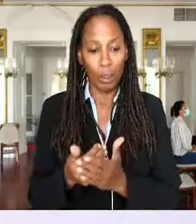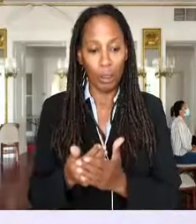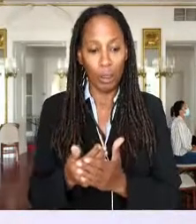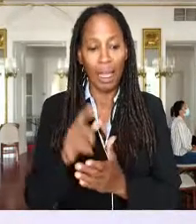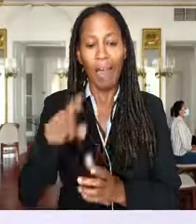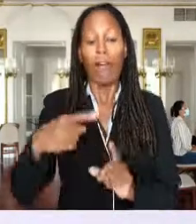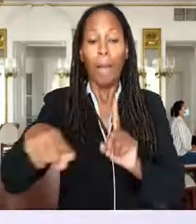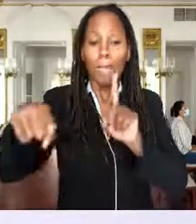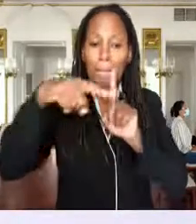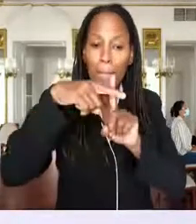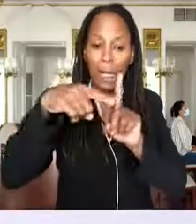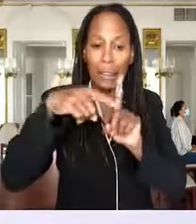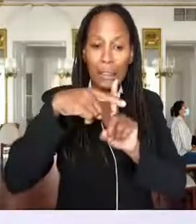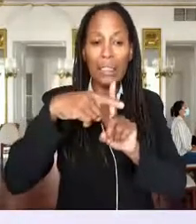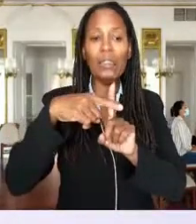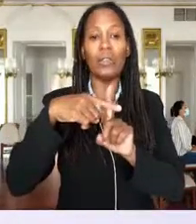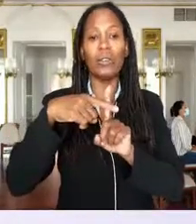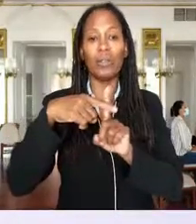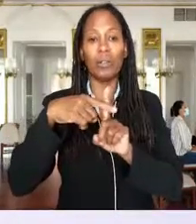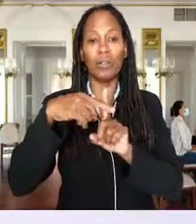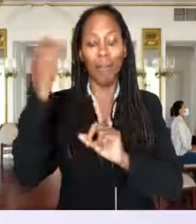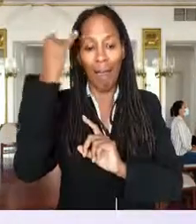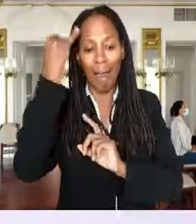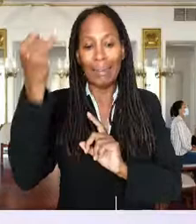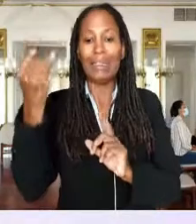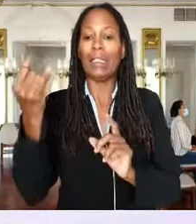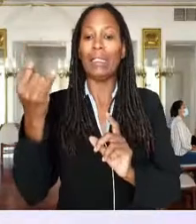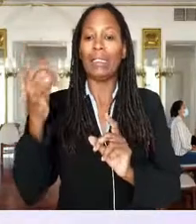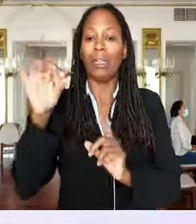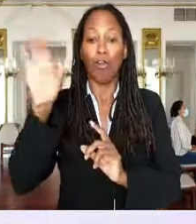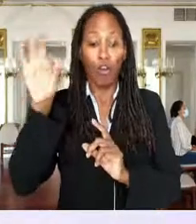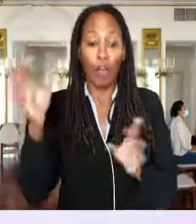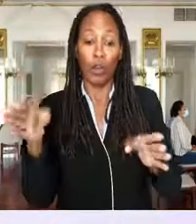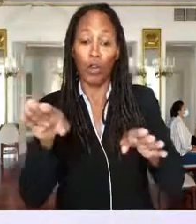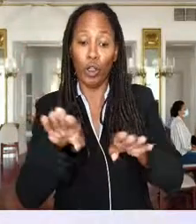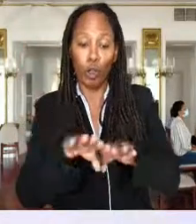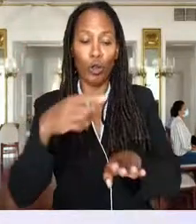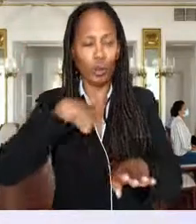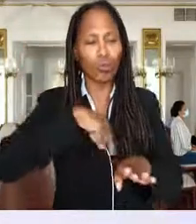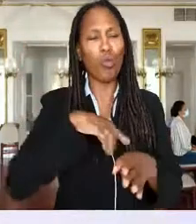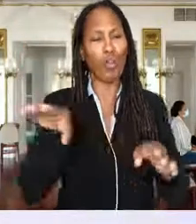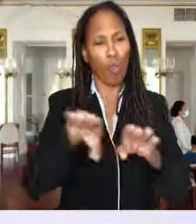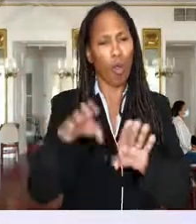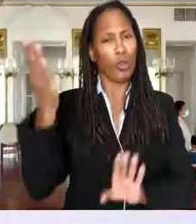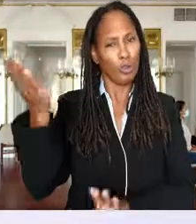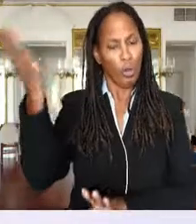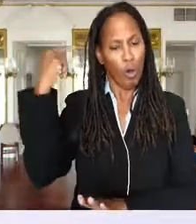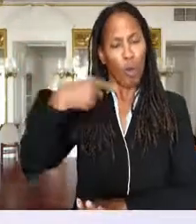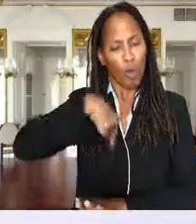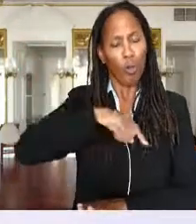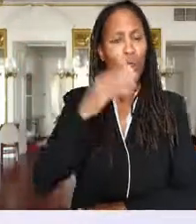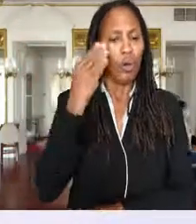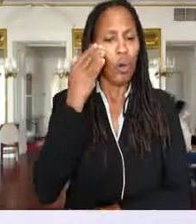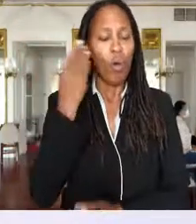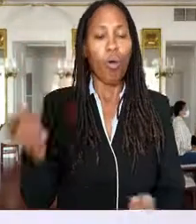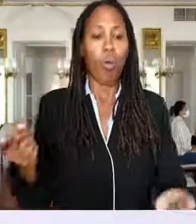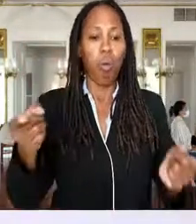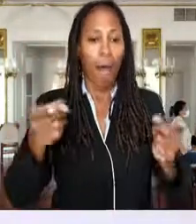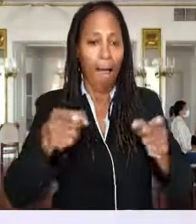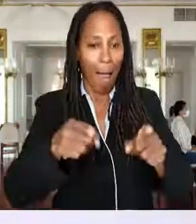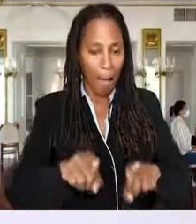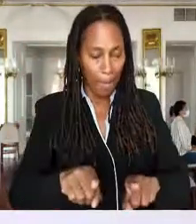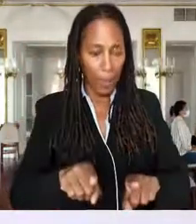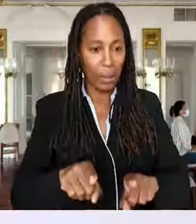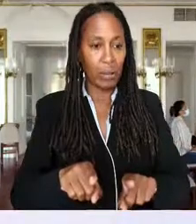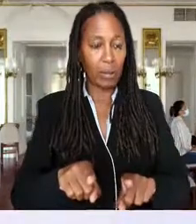keep a positive approach to the closure of the refinery. We've closed down before. We know the traumatic consequences